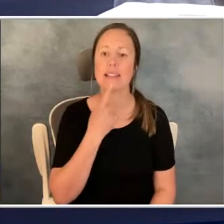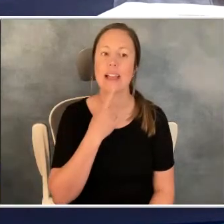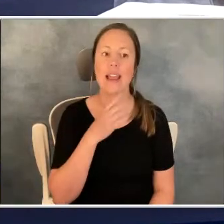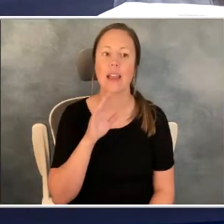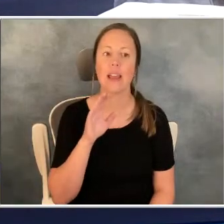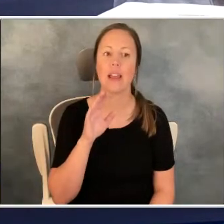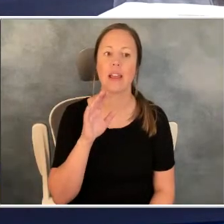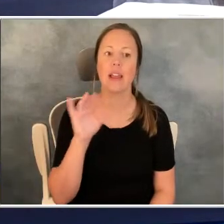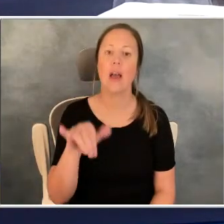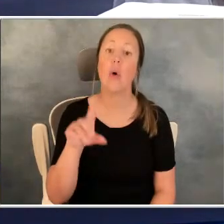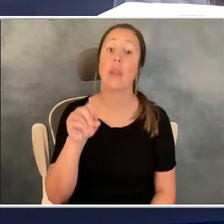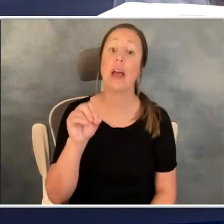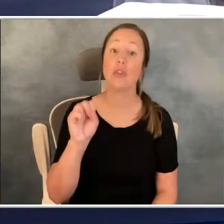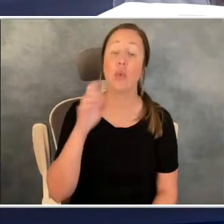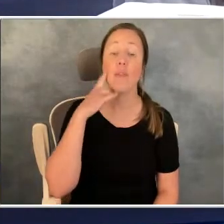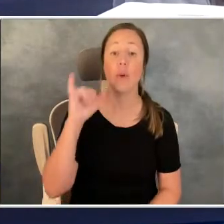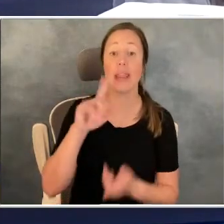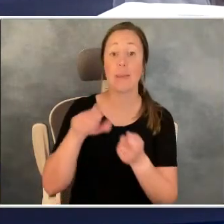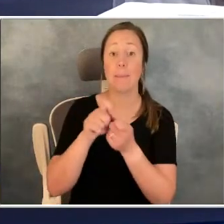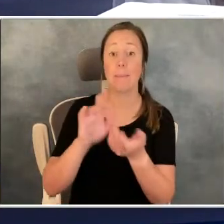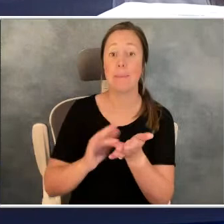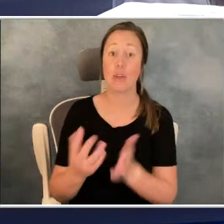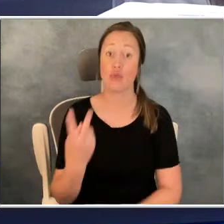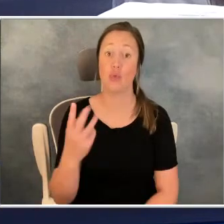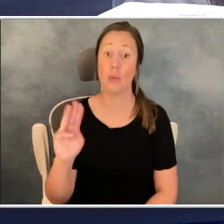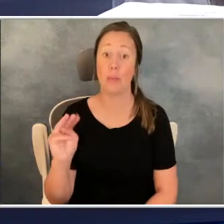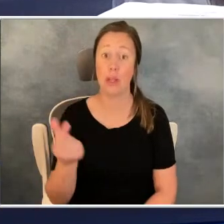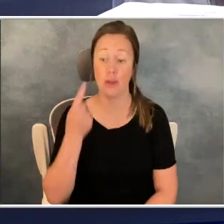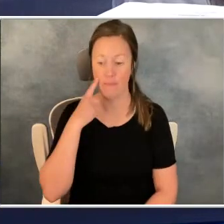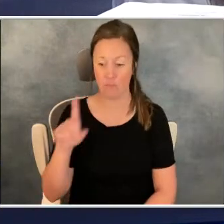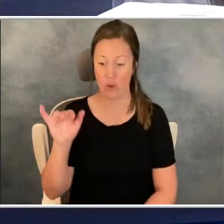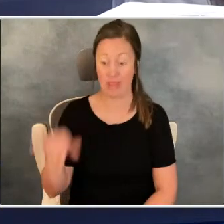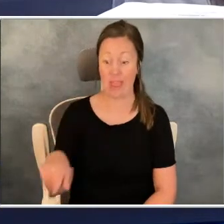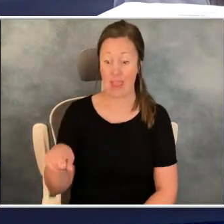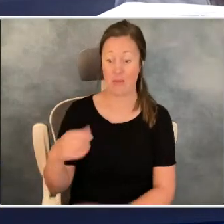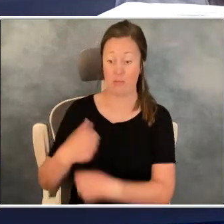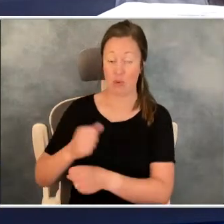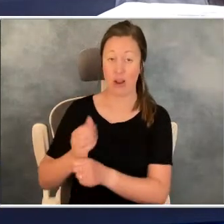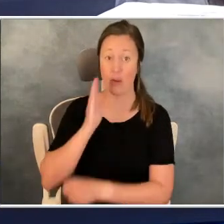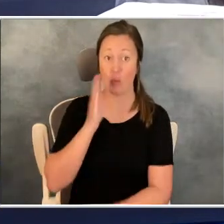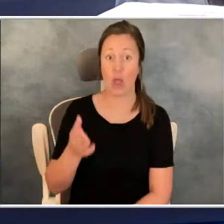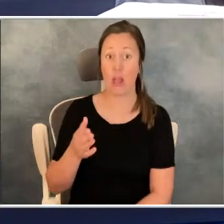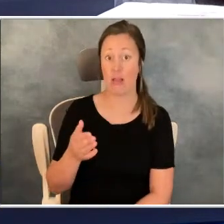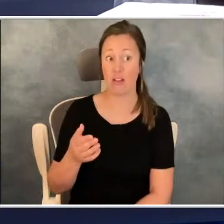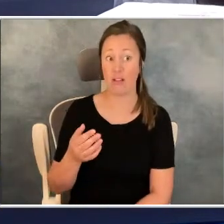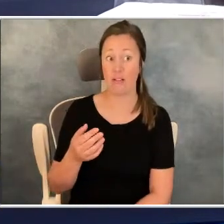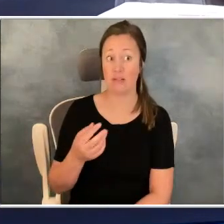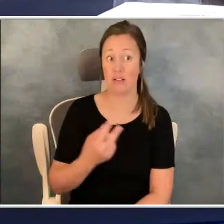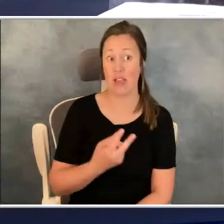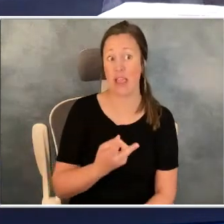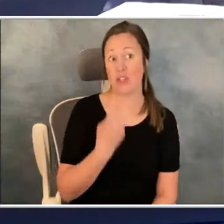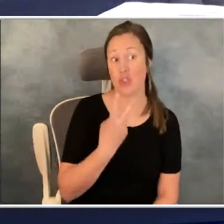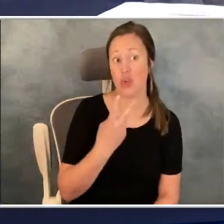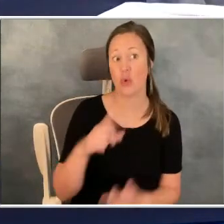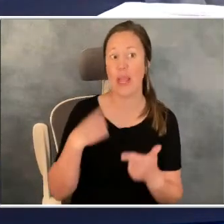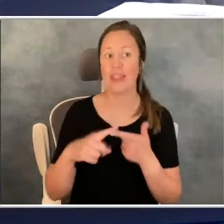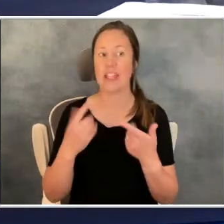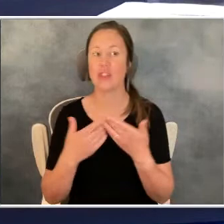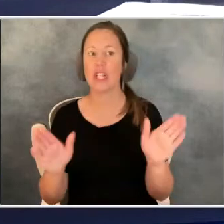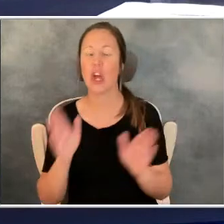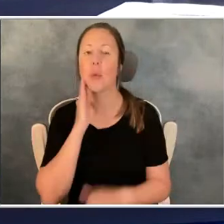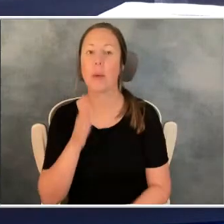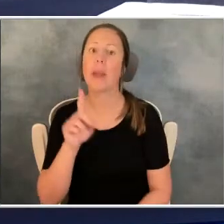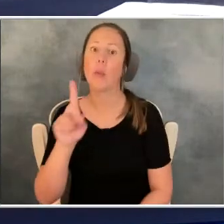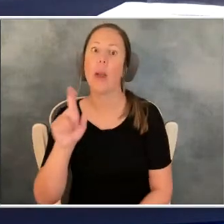this drug is 2 milligrams, for the product, it's got to be 2, but for generic, can it be like 1.9 to 2.1 or something like that? Because that's what you hear out